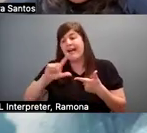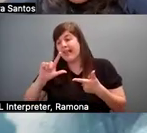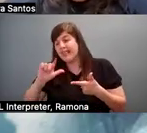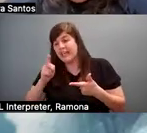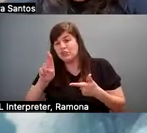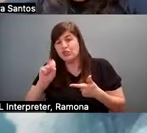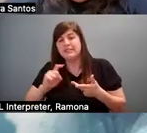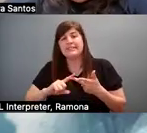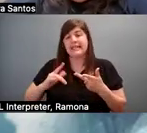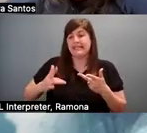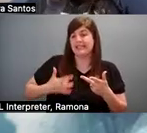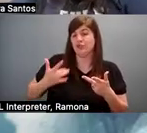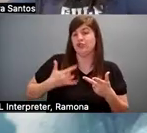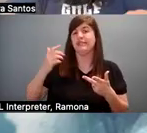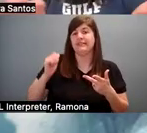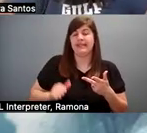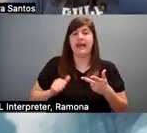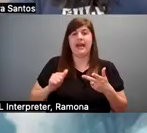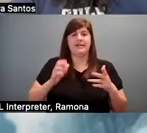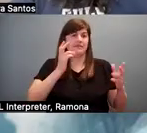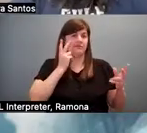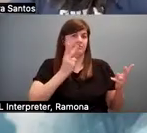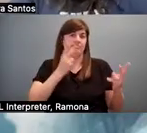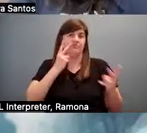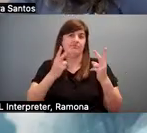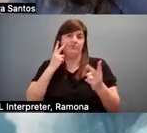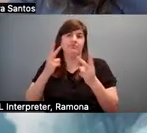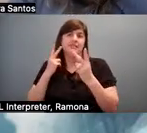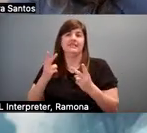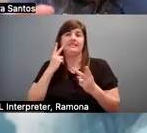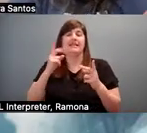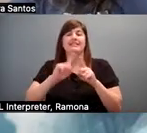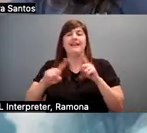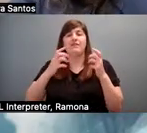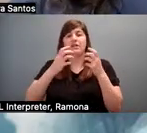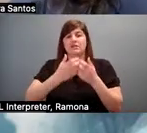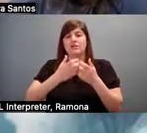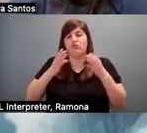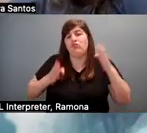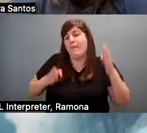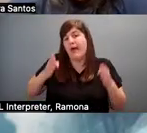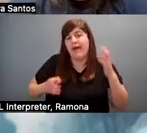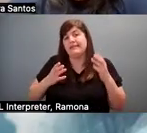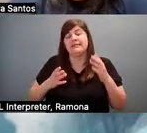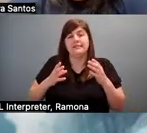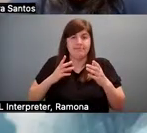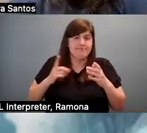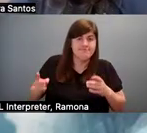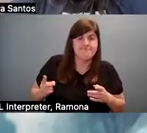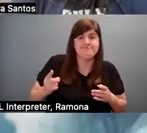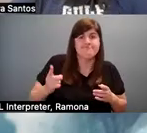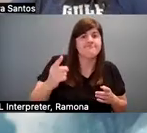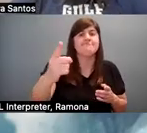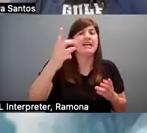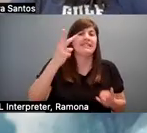use to map the ocean. And you're going to see all these different robots in all these different situations in this figure.